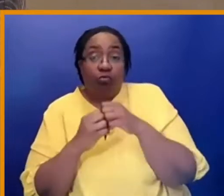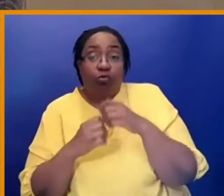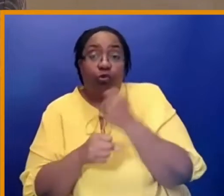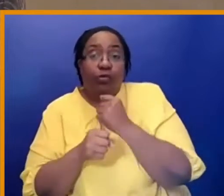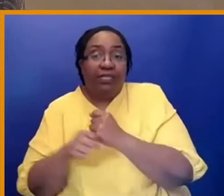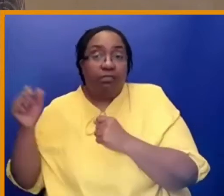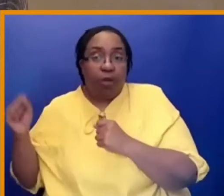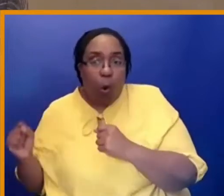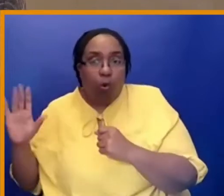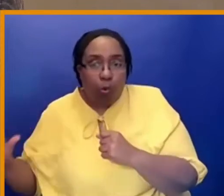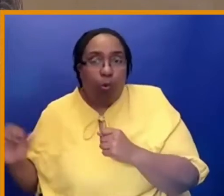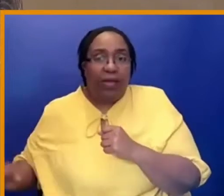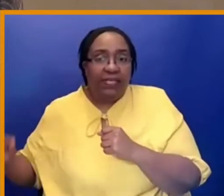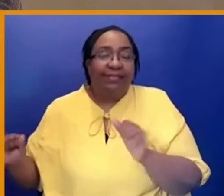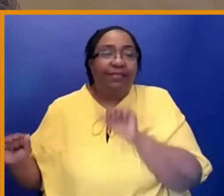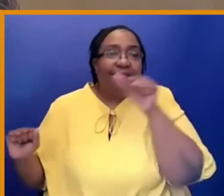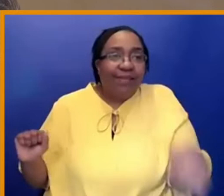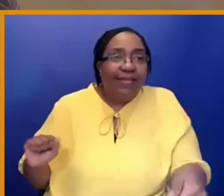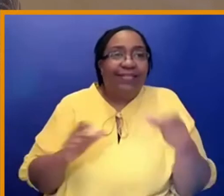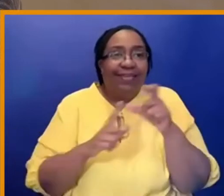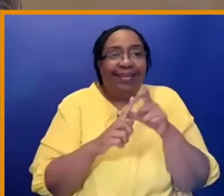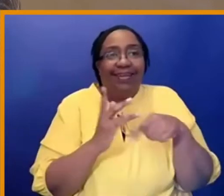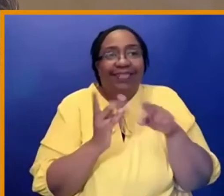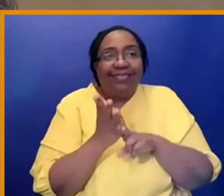Brack from Lambeth Borough to speak.